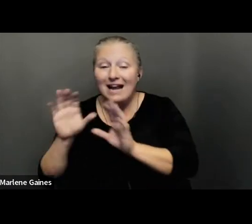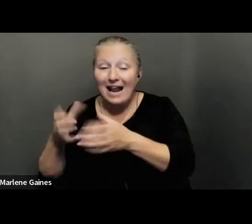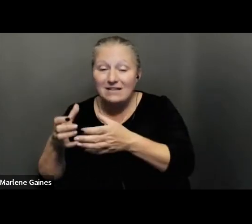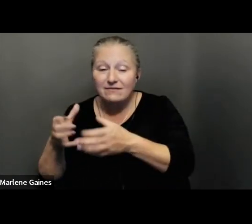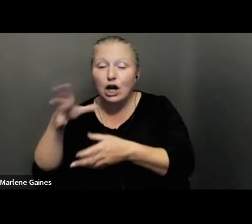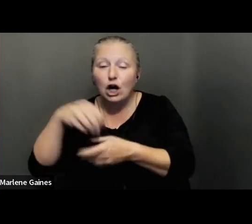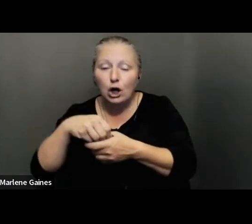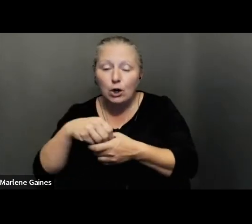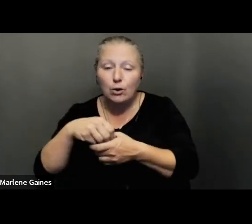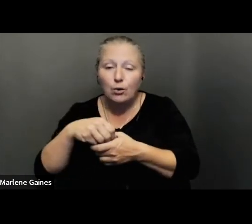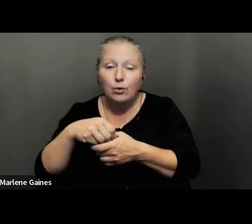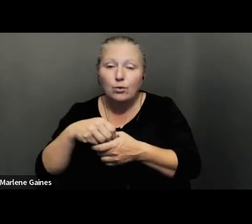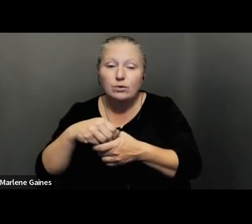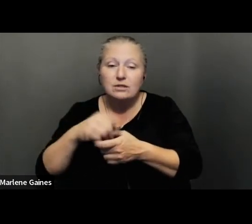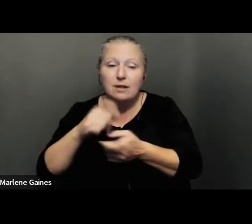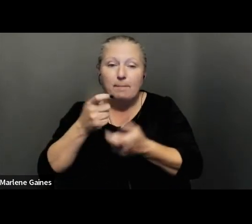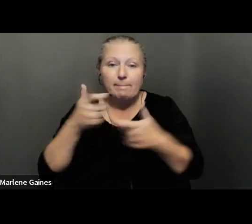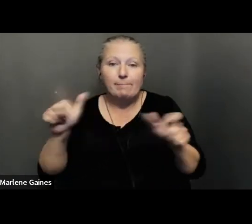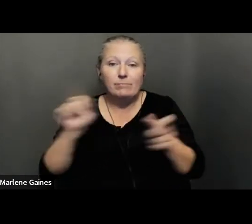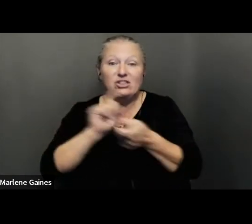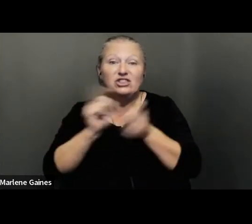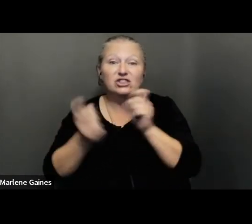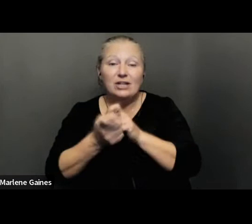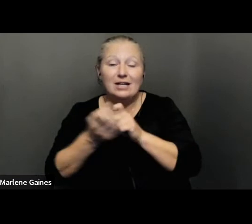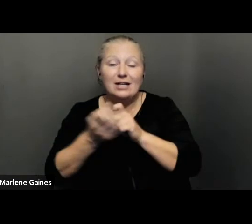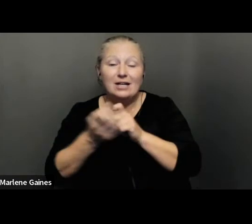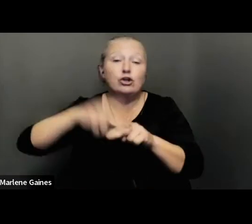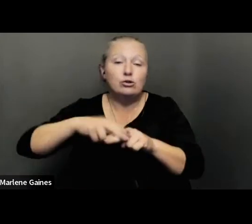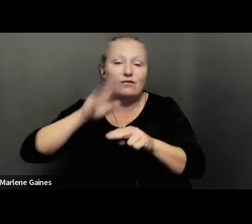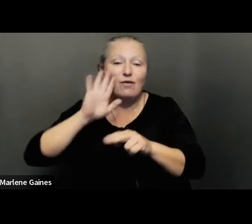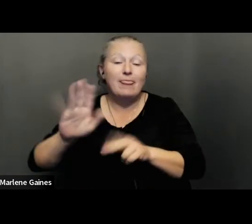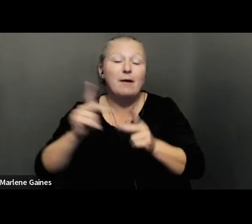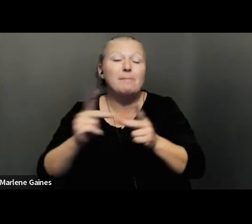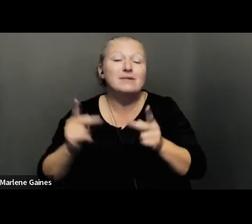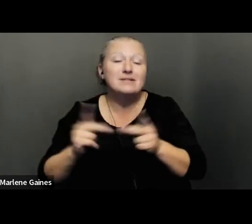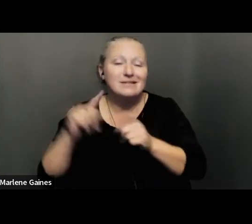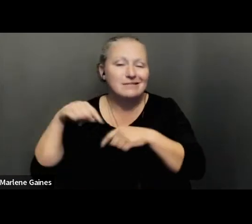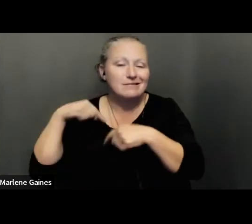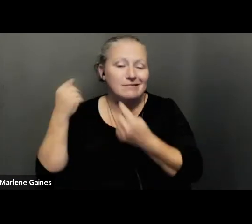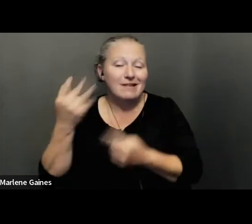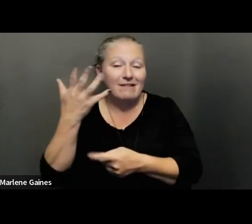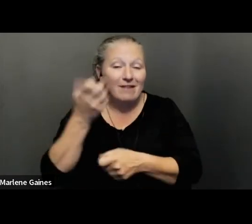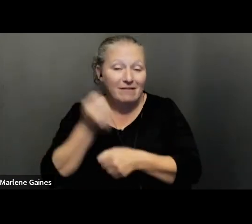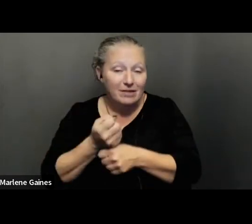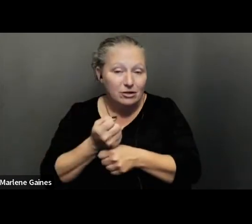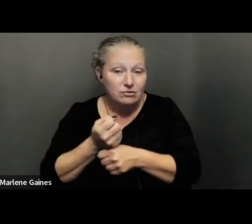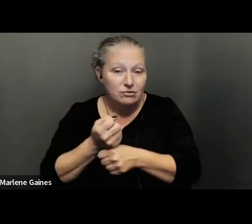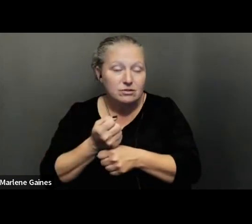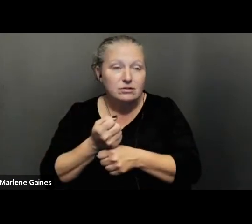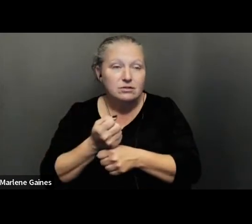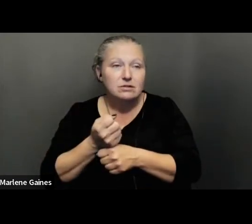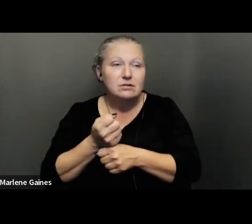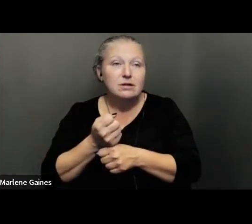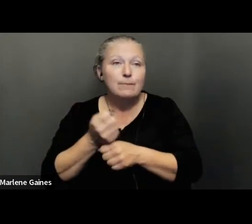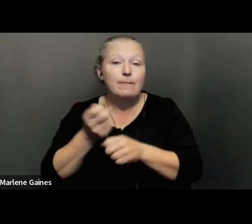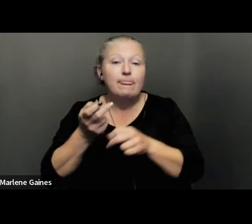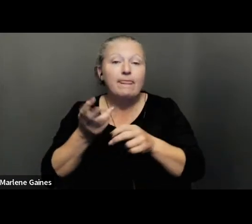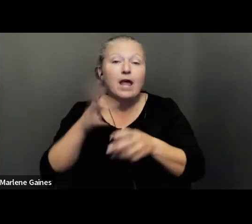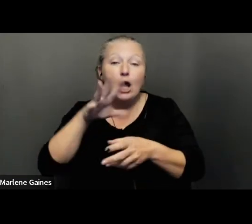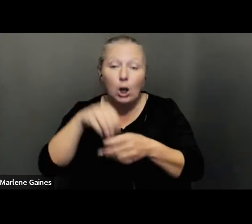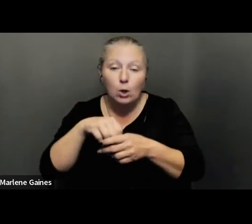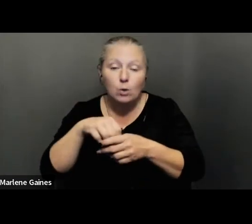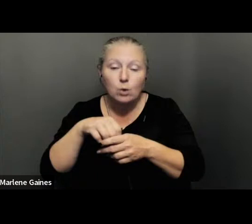includes the substantial changes and increases to the scope of their positions over the past 5 years. This includes